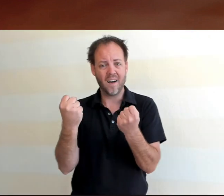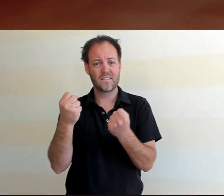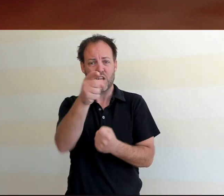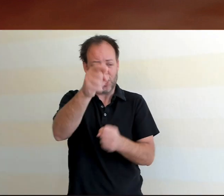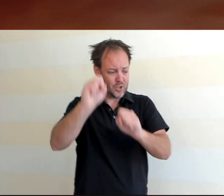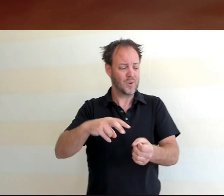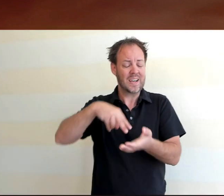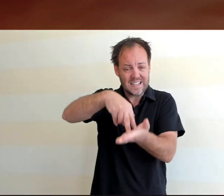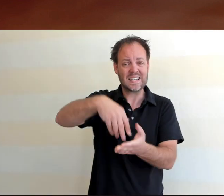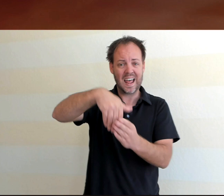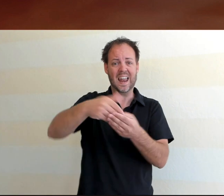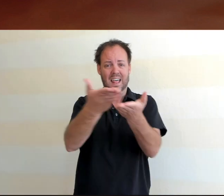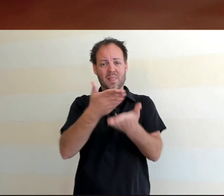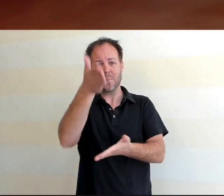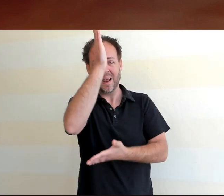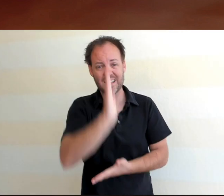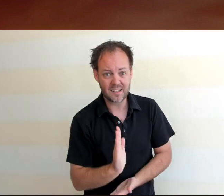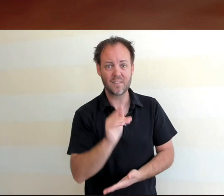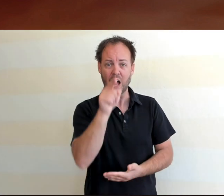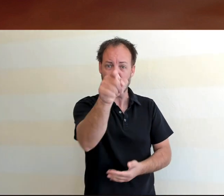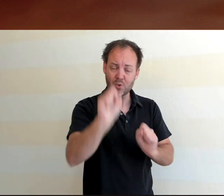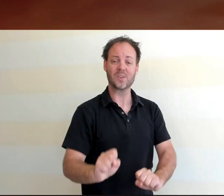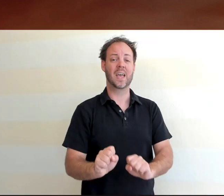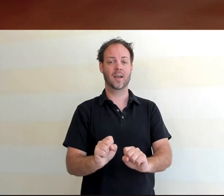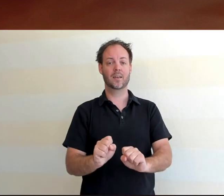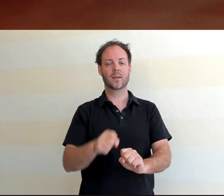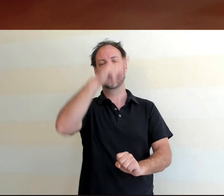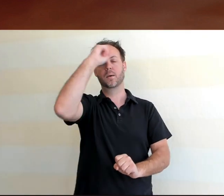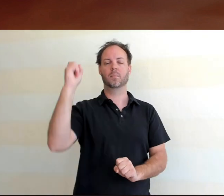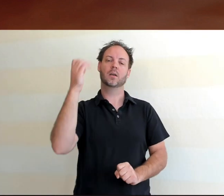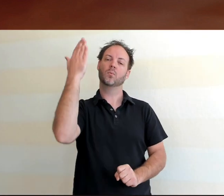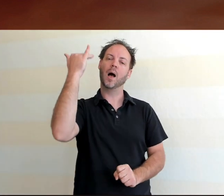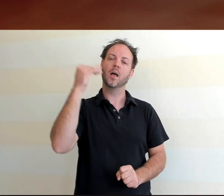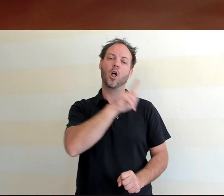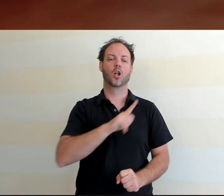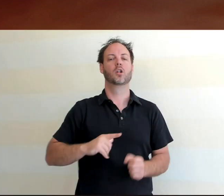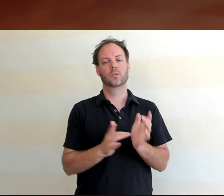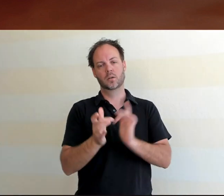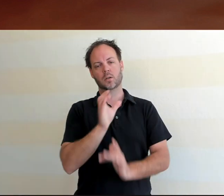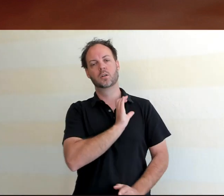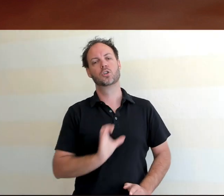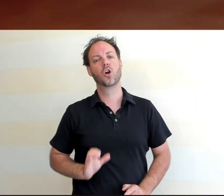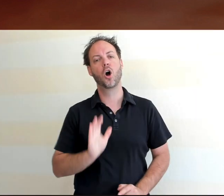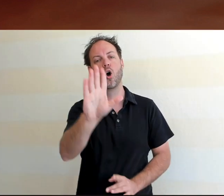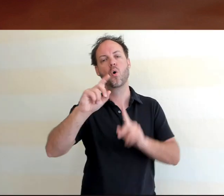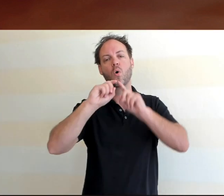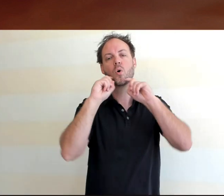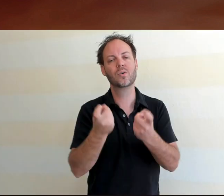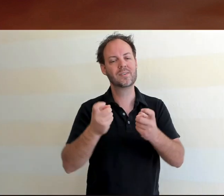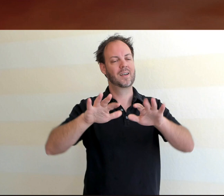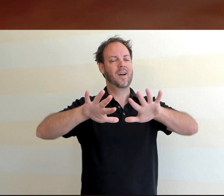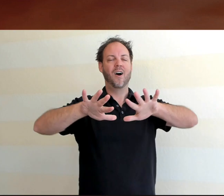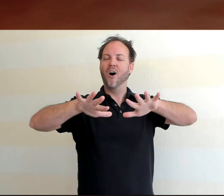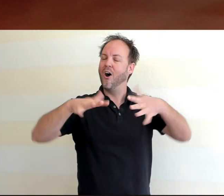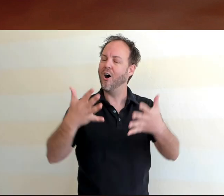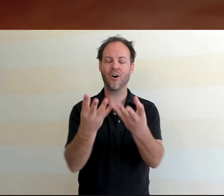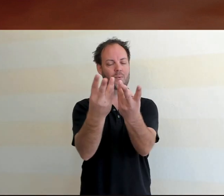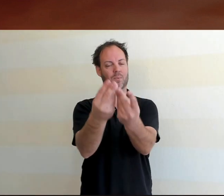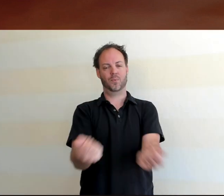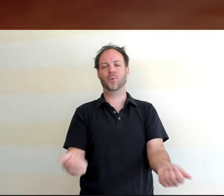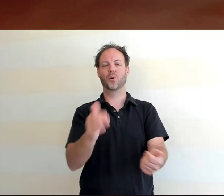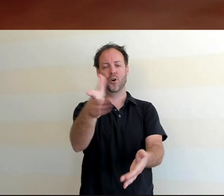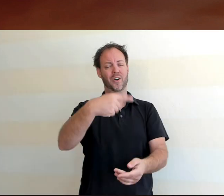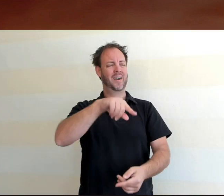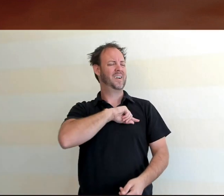can stand in the presence of God because of the Lord Jesus Christ. Your sin has been dealt with. Your guilt is